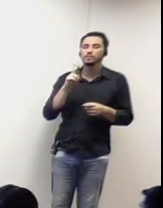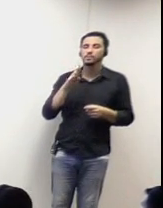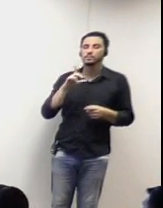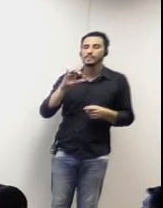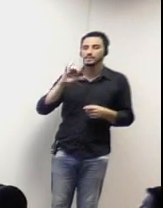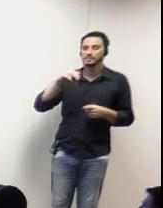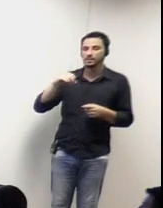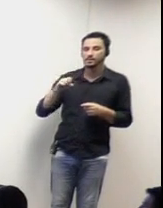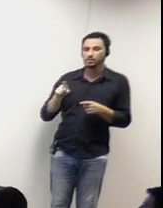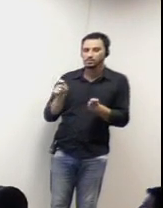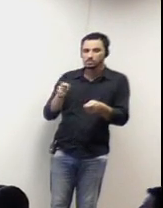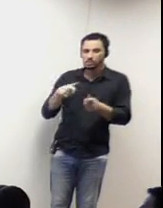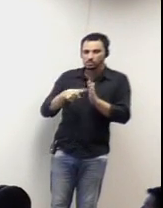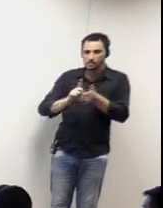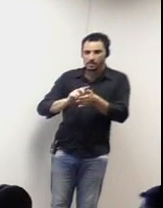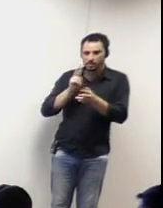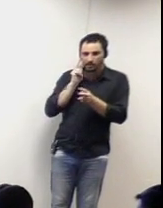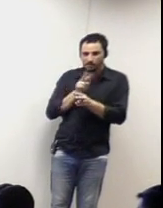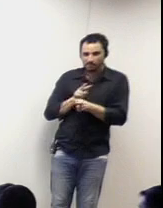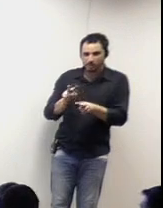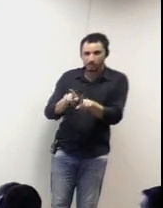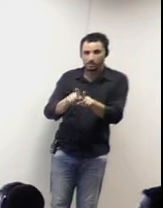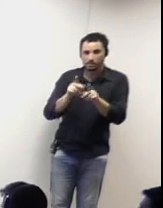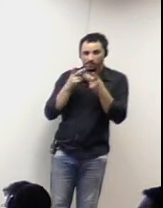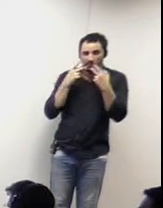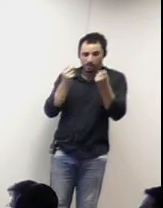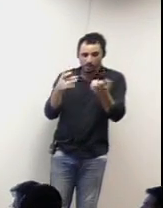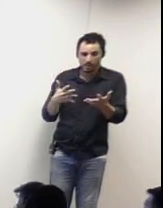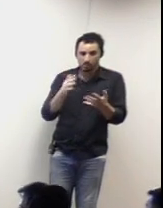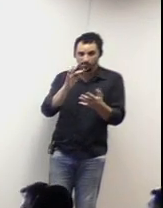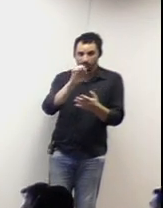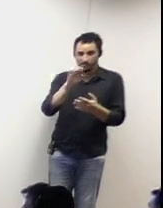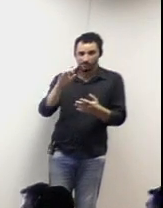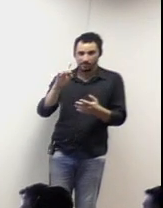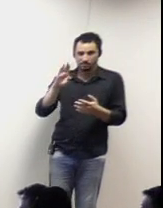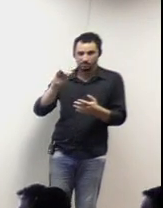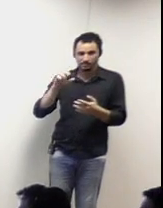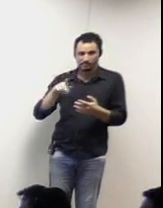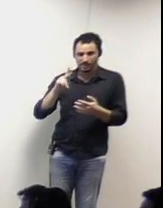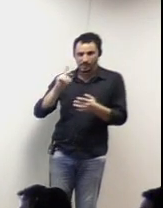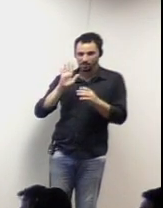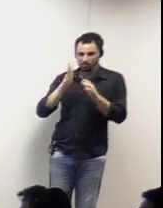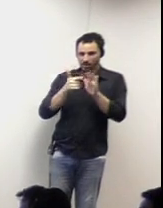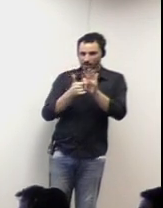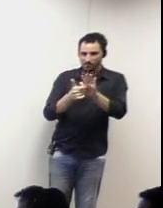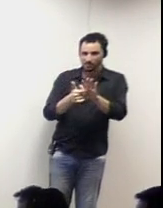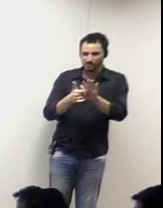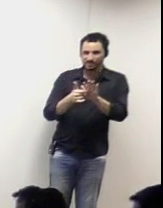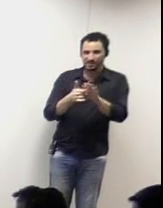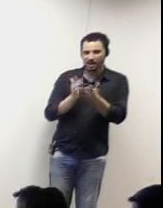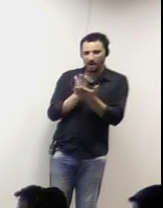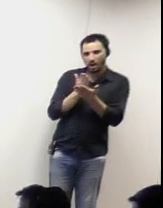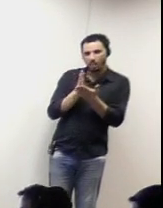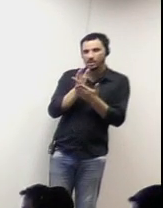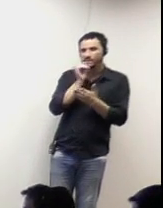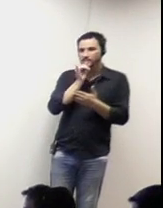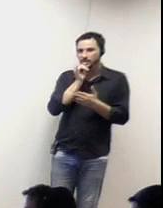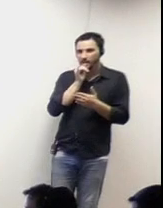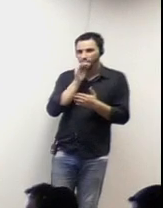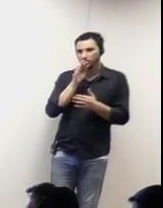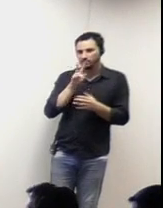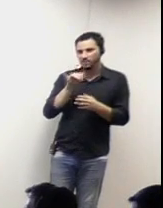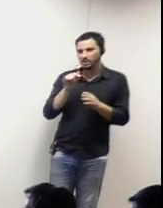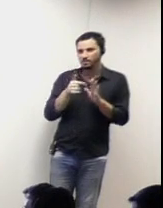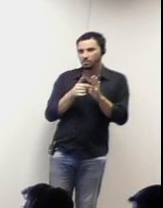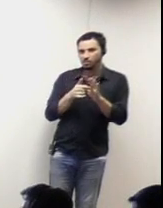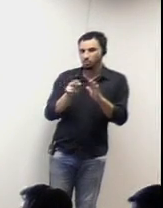So let me introduce you to feedback, because all the examples that I show you, I've already showed you some examples, they're all going to use feedback.